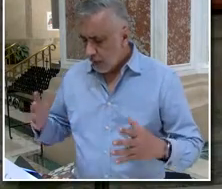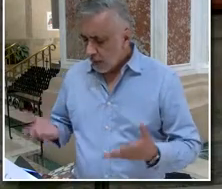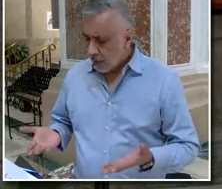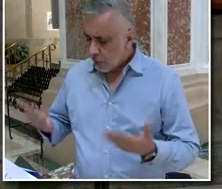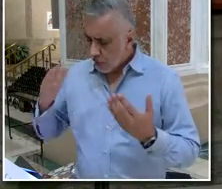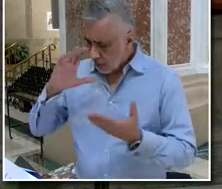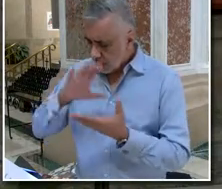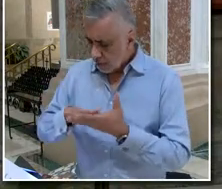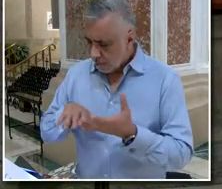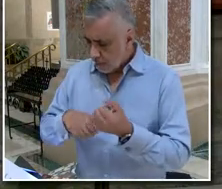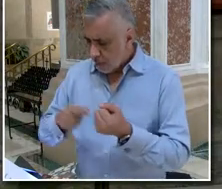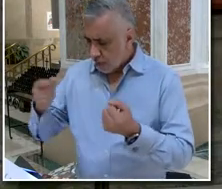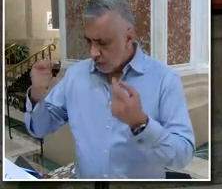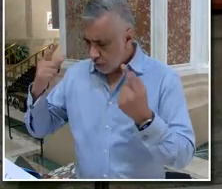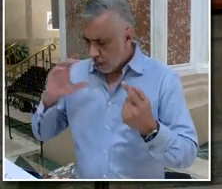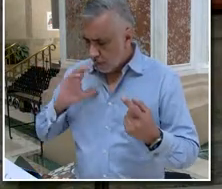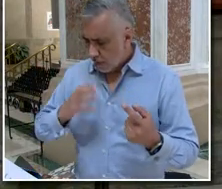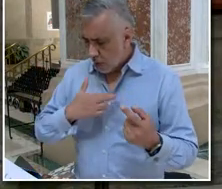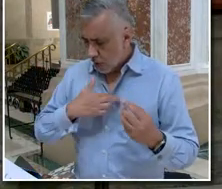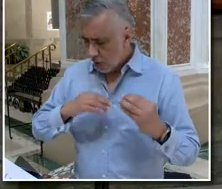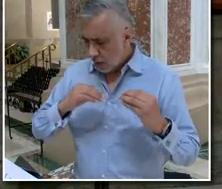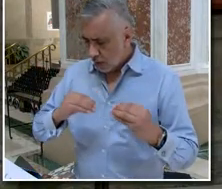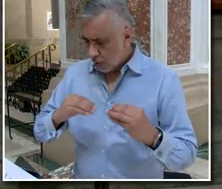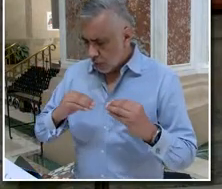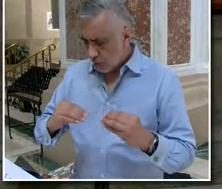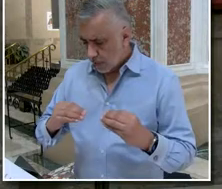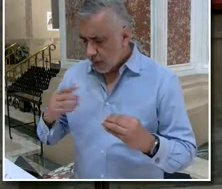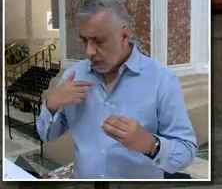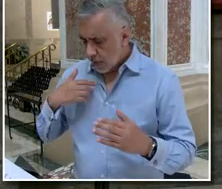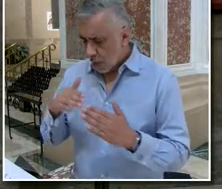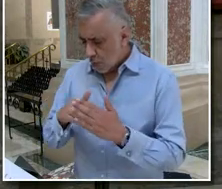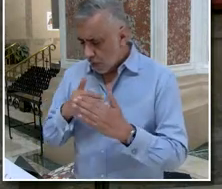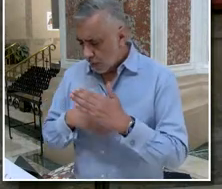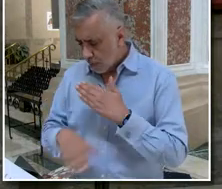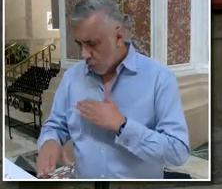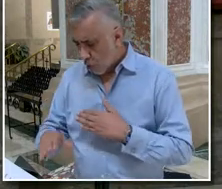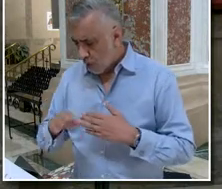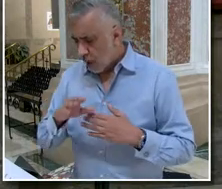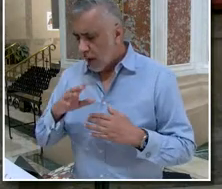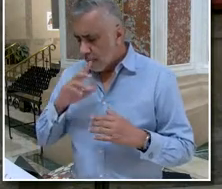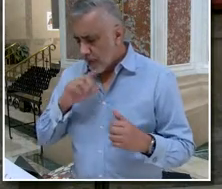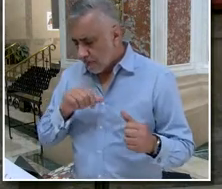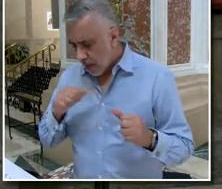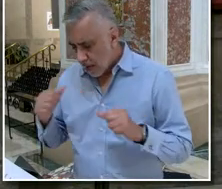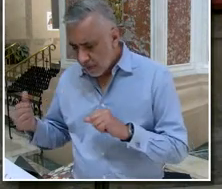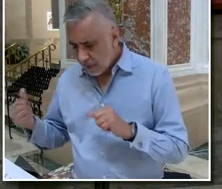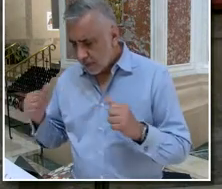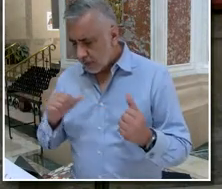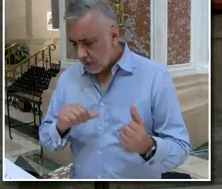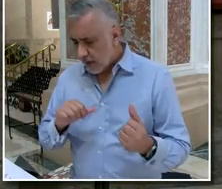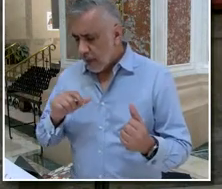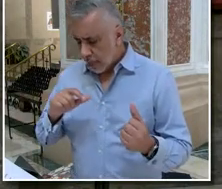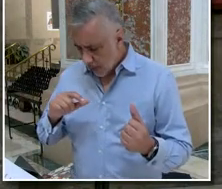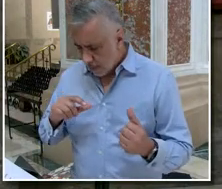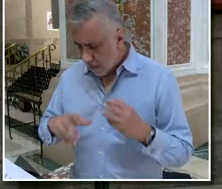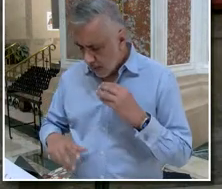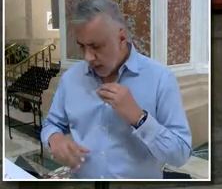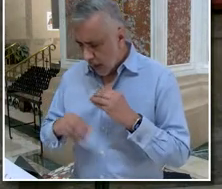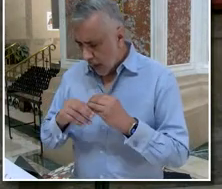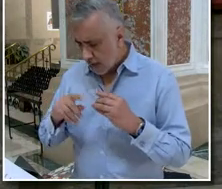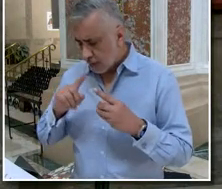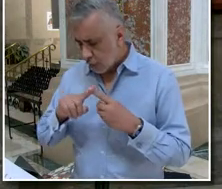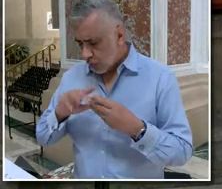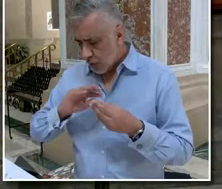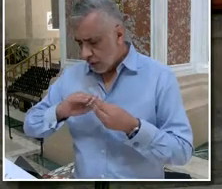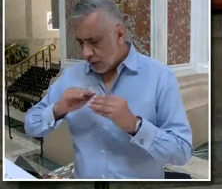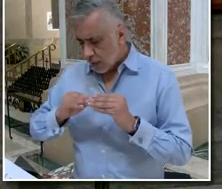and understanding of our catechumens, that reborn in the font of baptism, they may be added to the